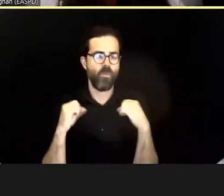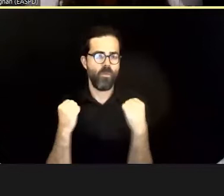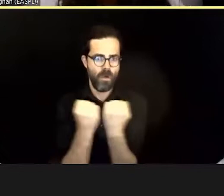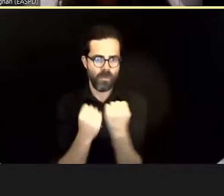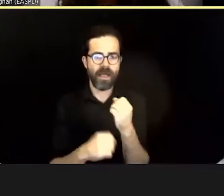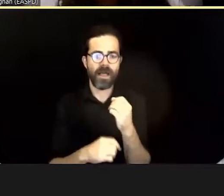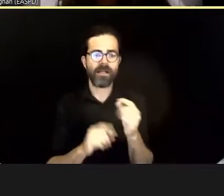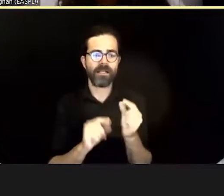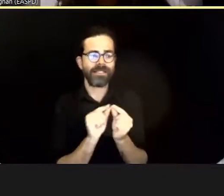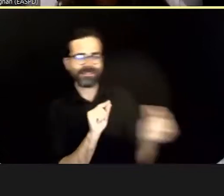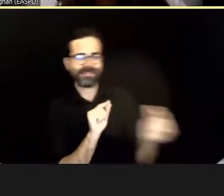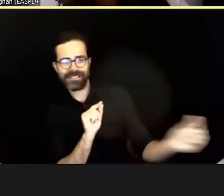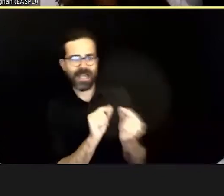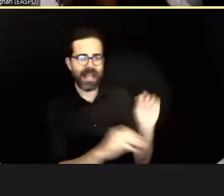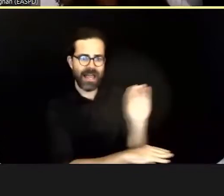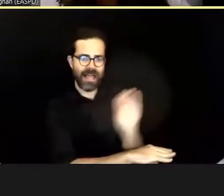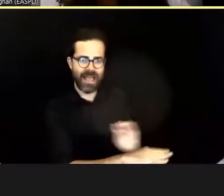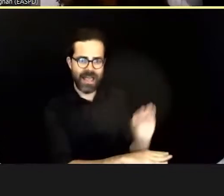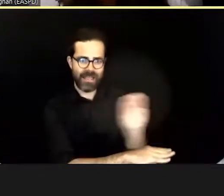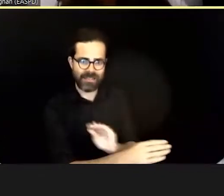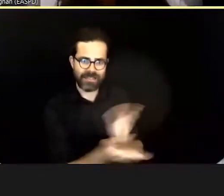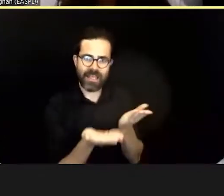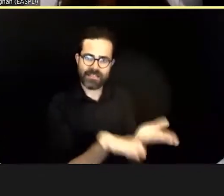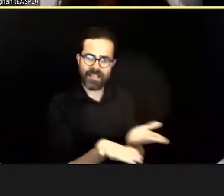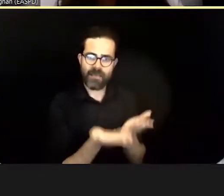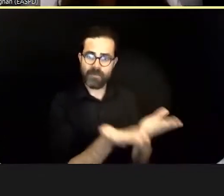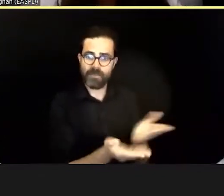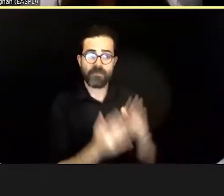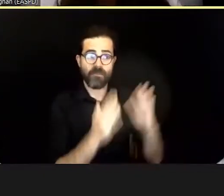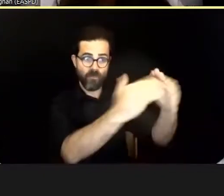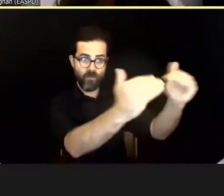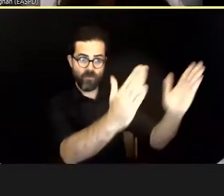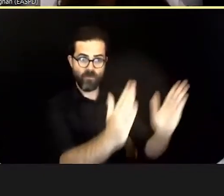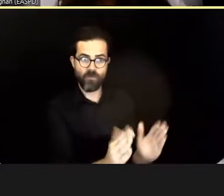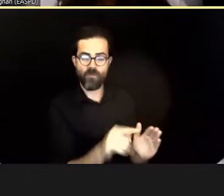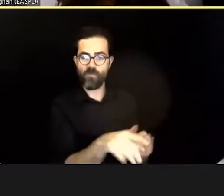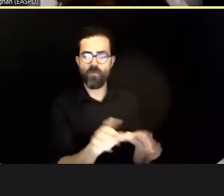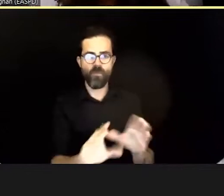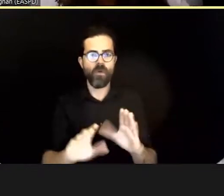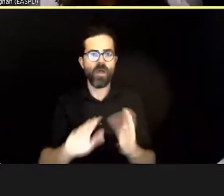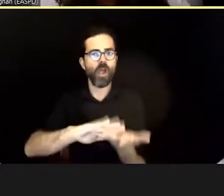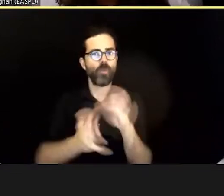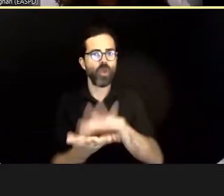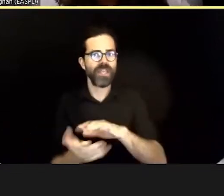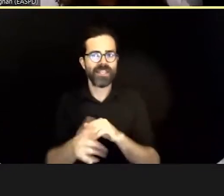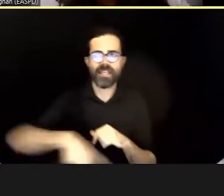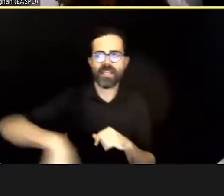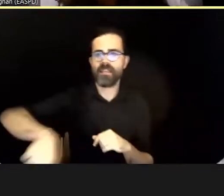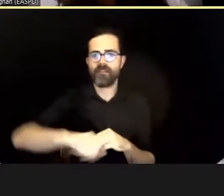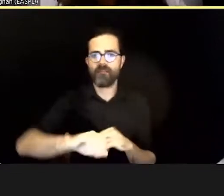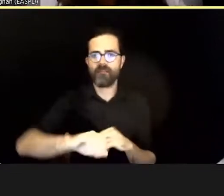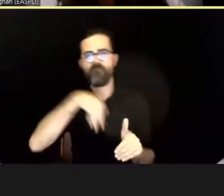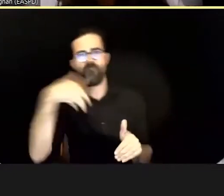of health and social care to people within their home or in the wider community outside of formal